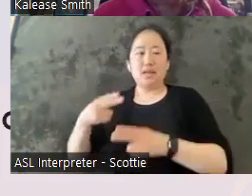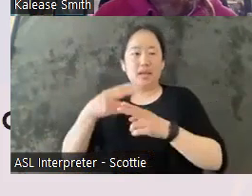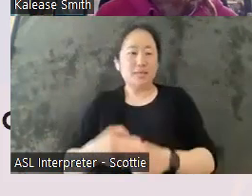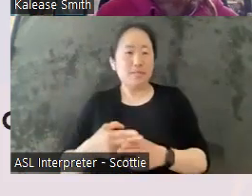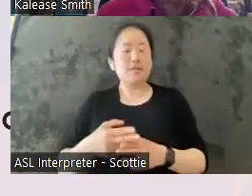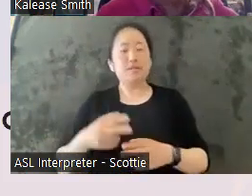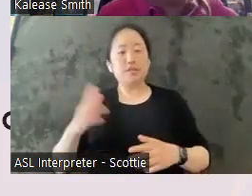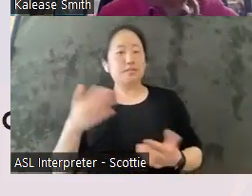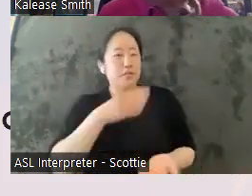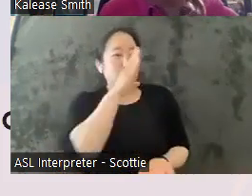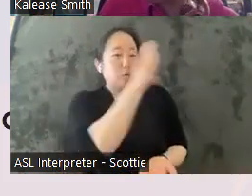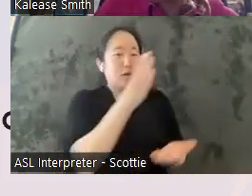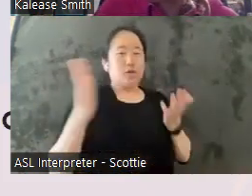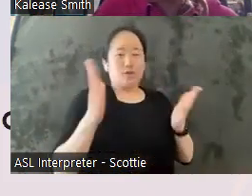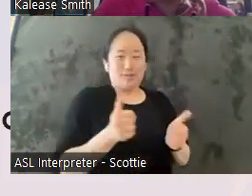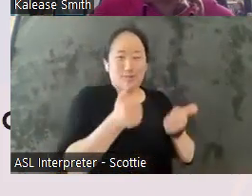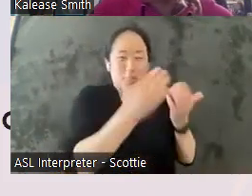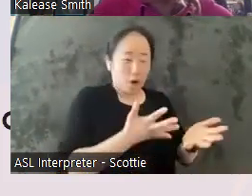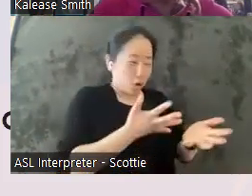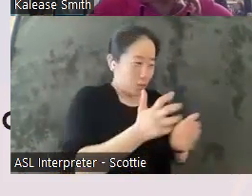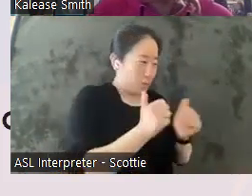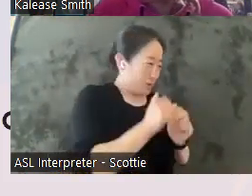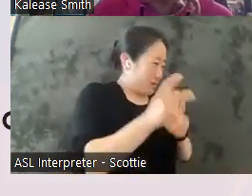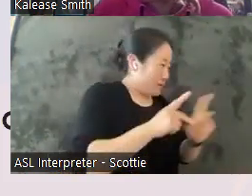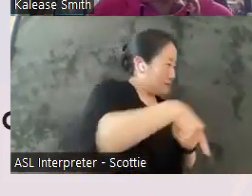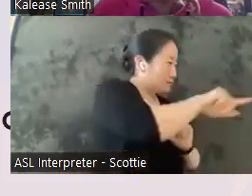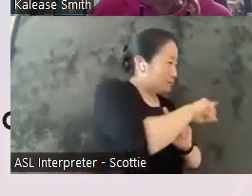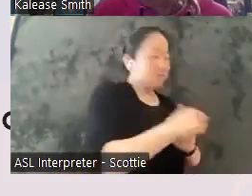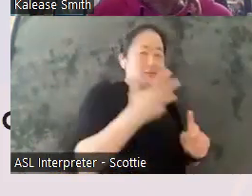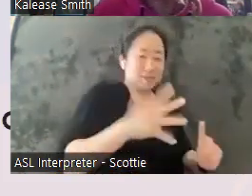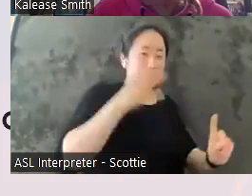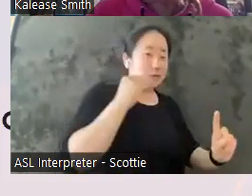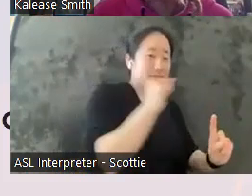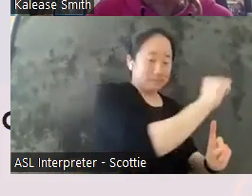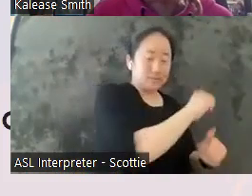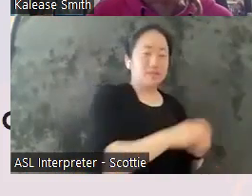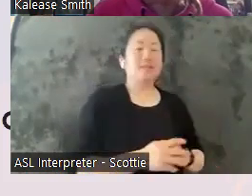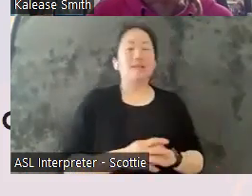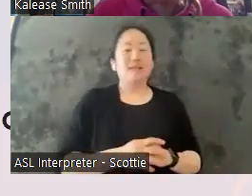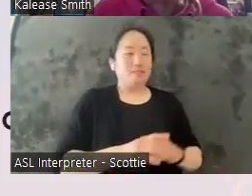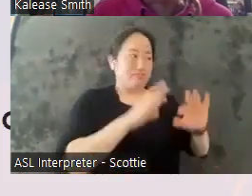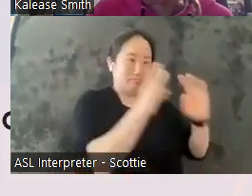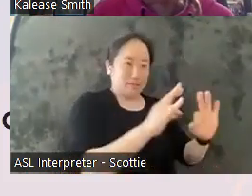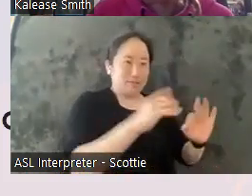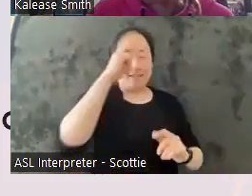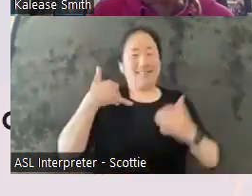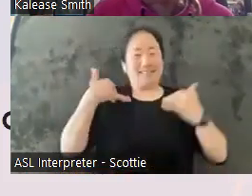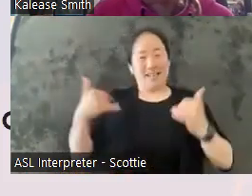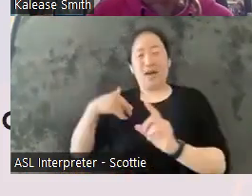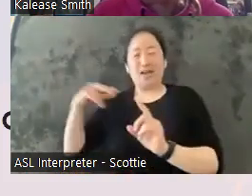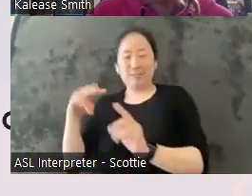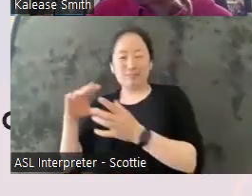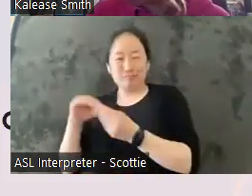because I was really wanting to talk about internally within our own organization at the Minnesota Coalition Against Sexual Assault,